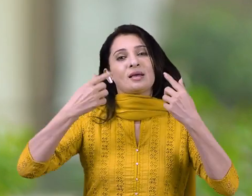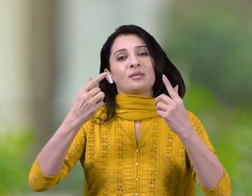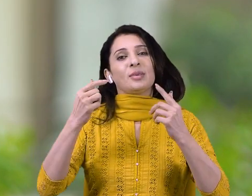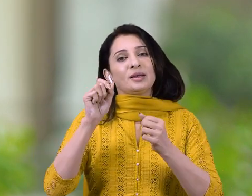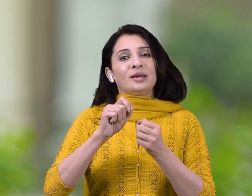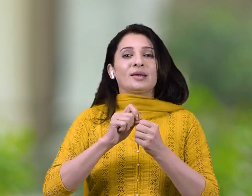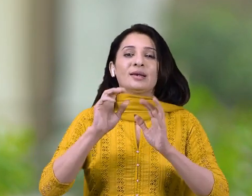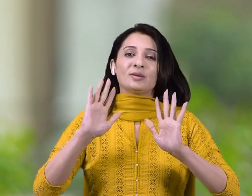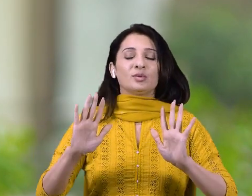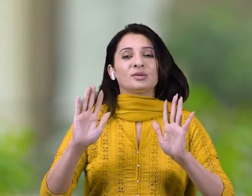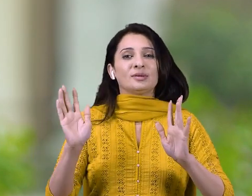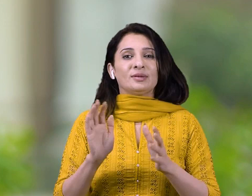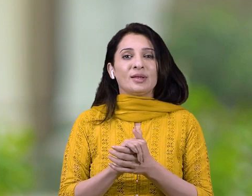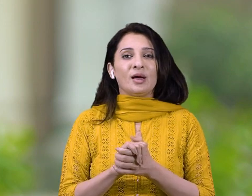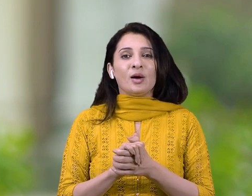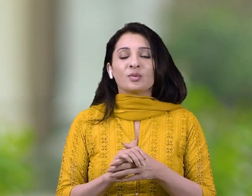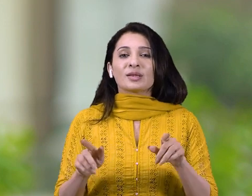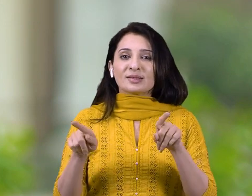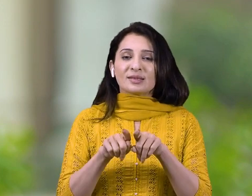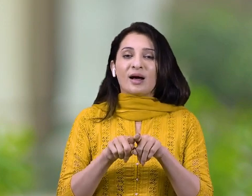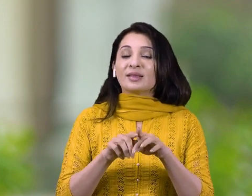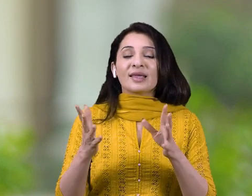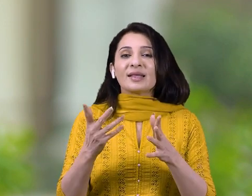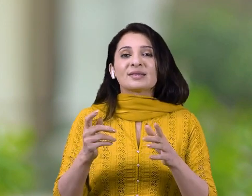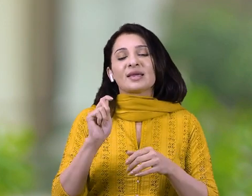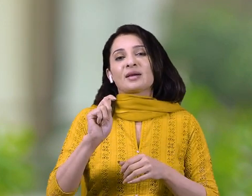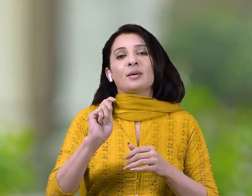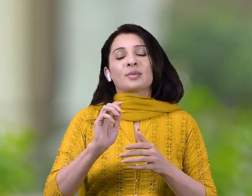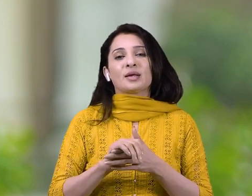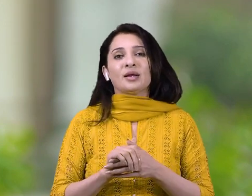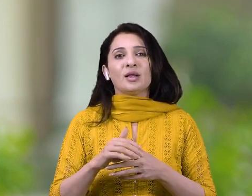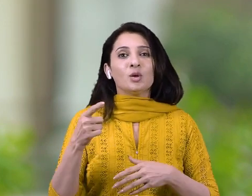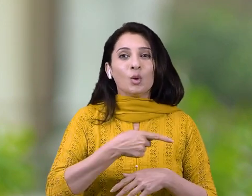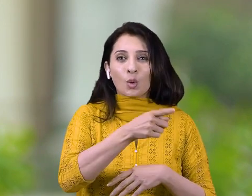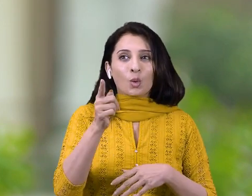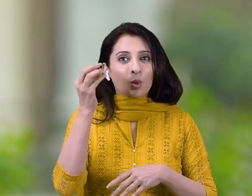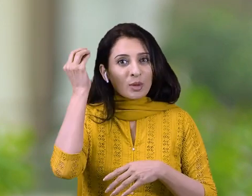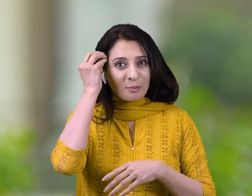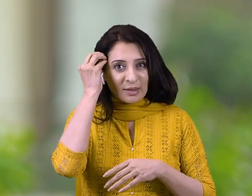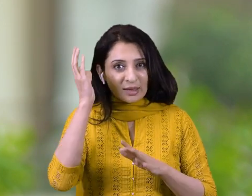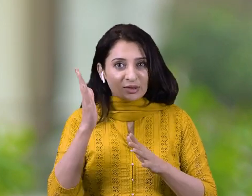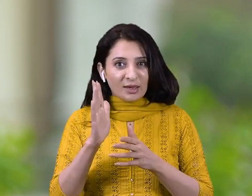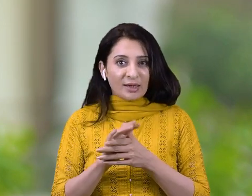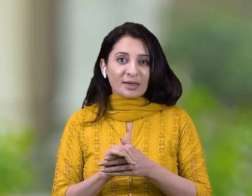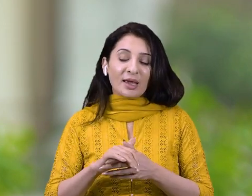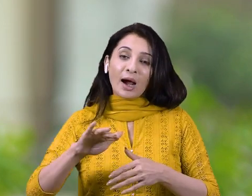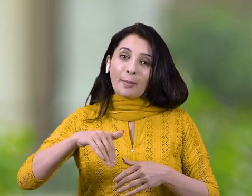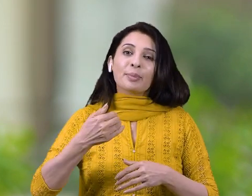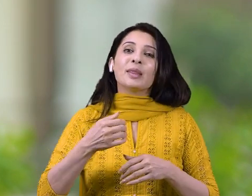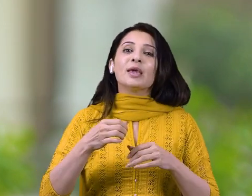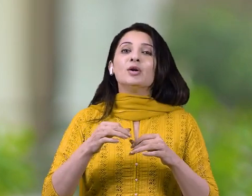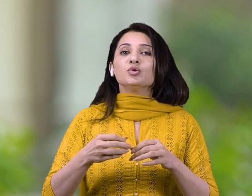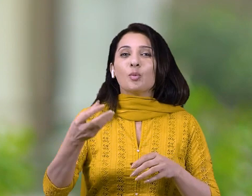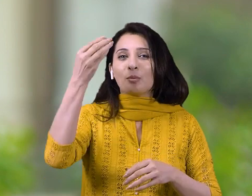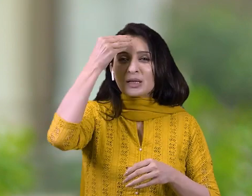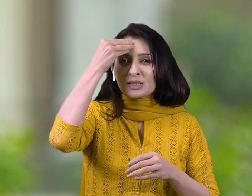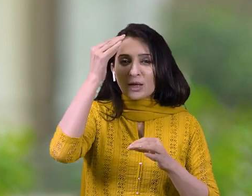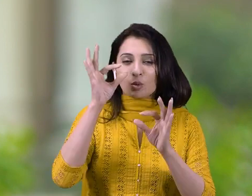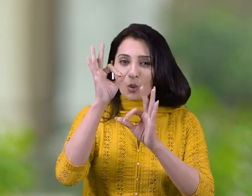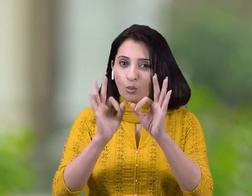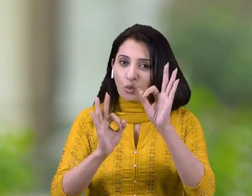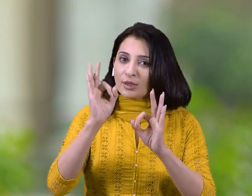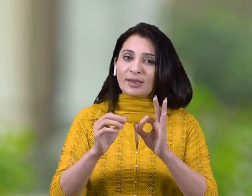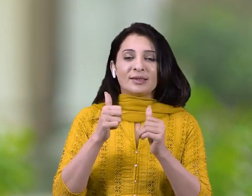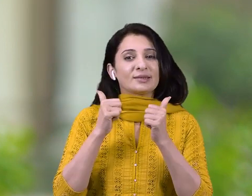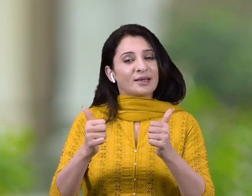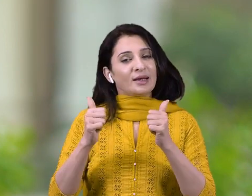better people. And that's what we're striving to do by inculcating empathy within them so that they can realize that other people have their fair share of issues, so